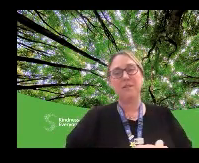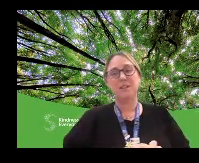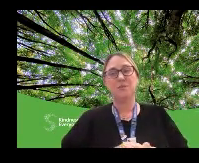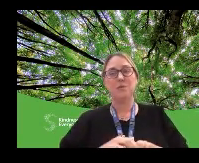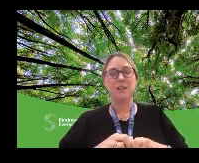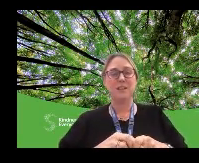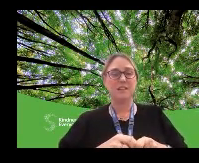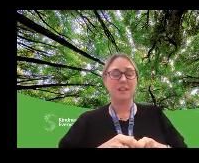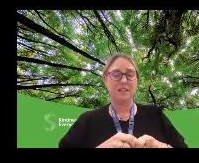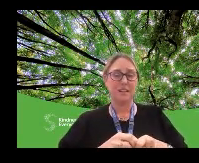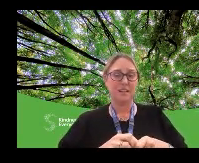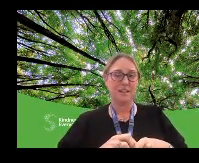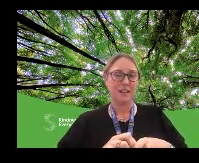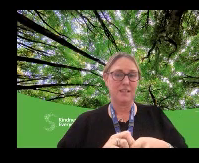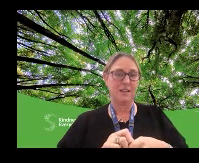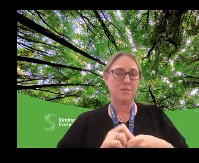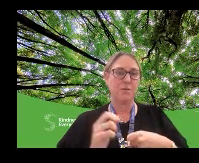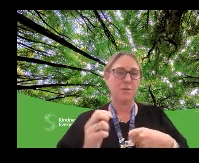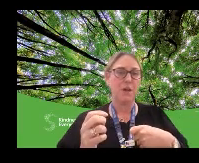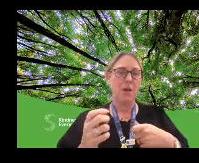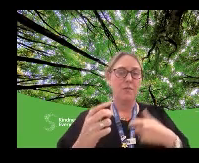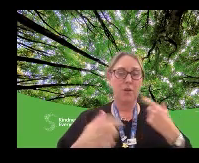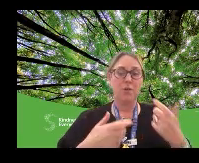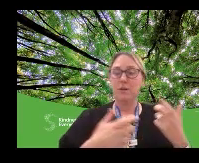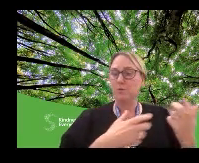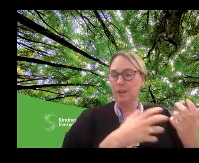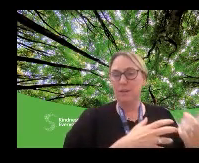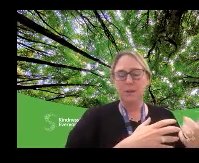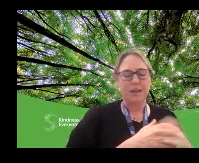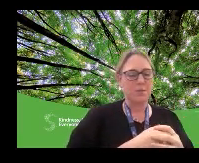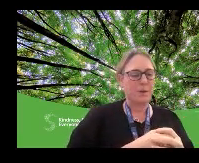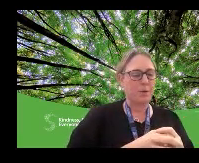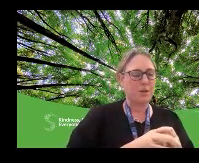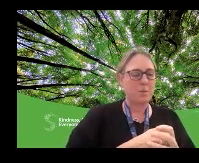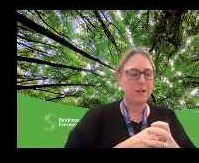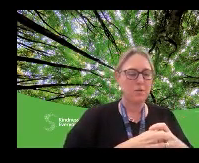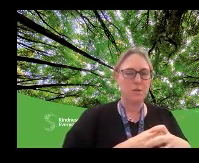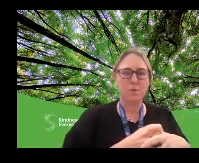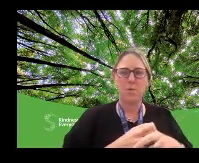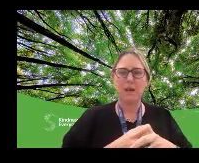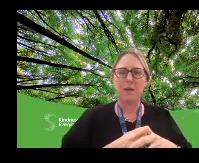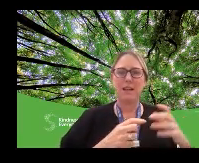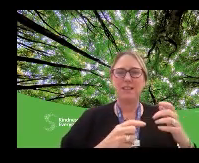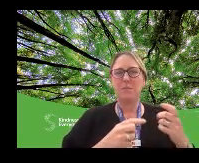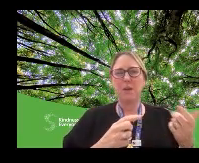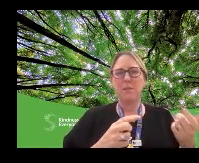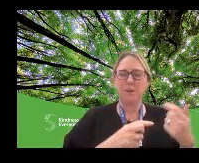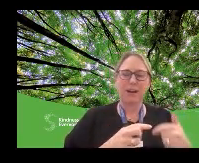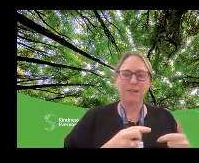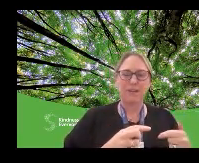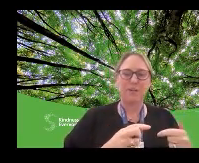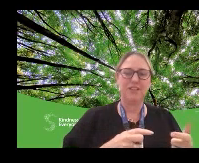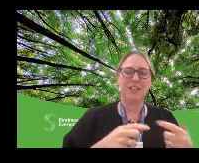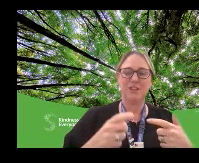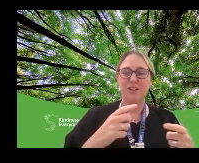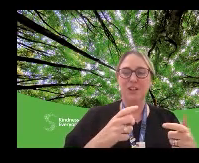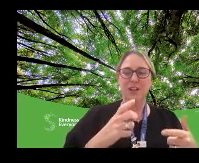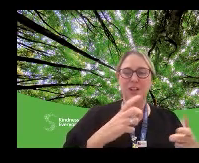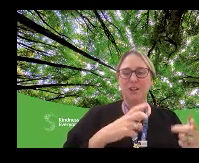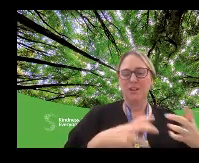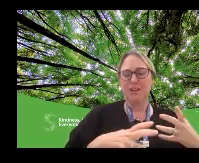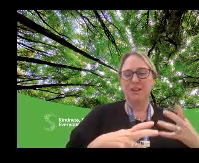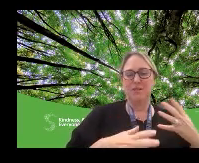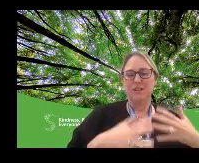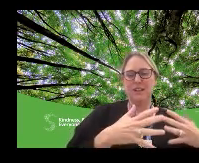conversations while filling out this next steps for following all the other things being put into place and all the support being in place, it might be by having that